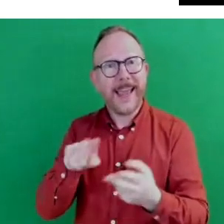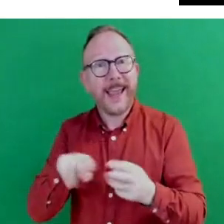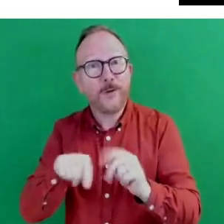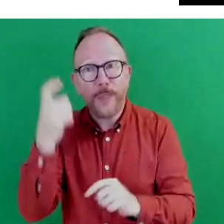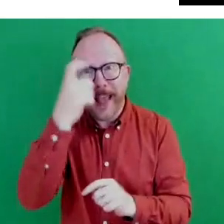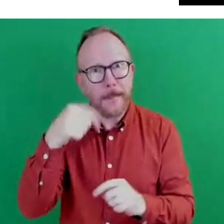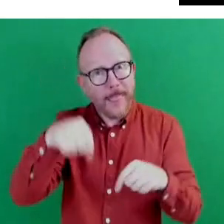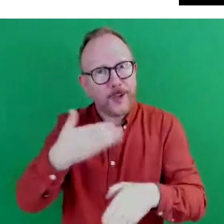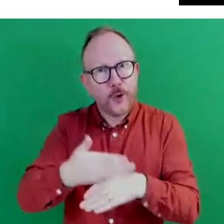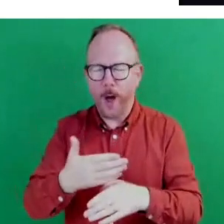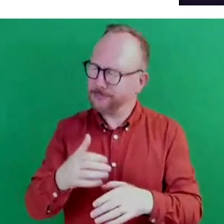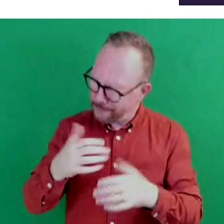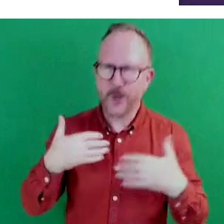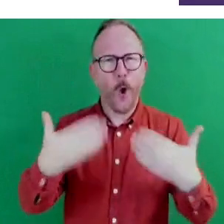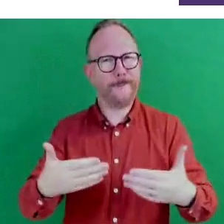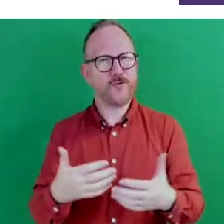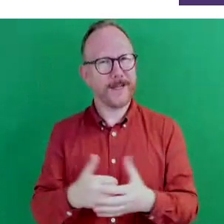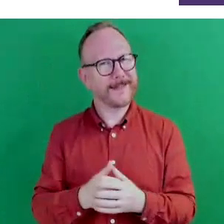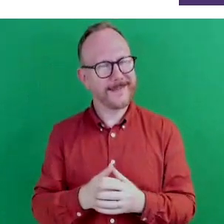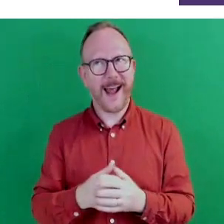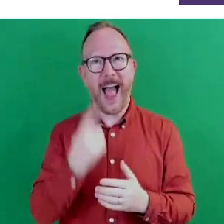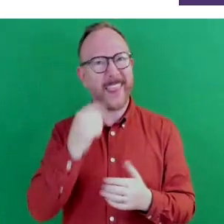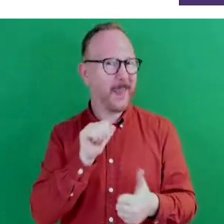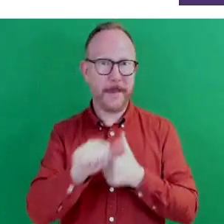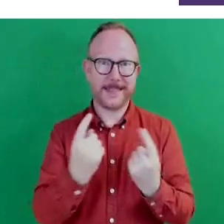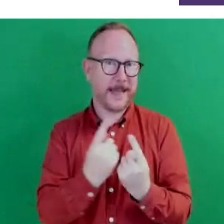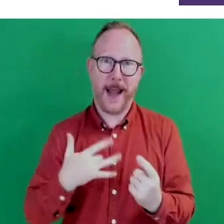it's probably the best things I've done in my life.